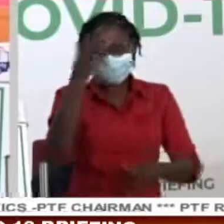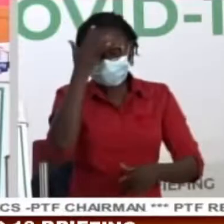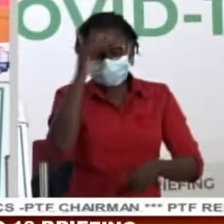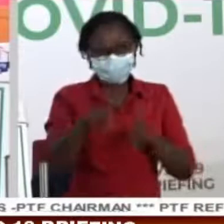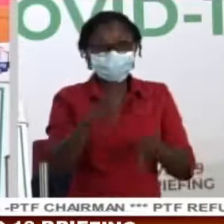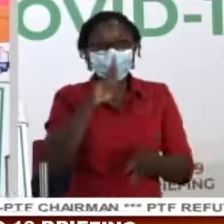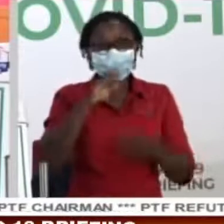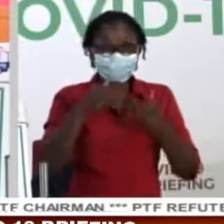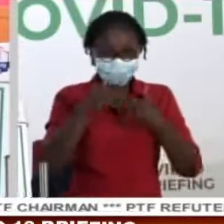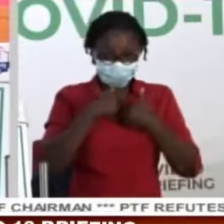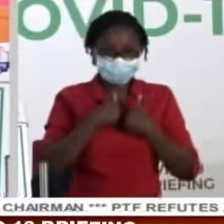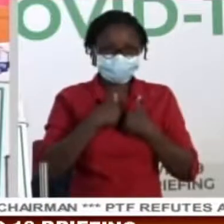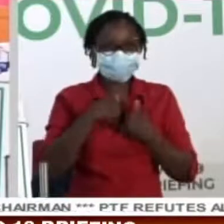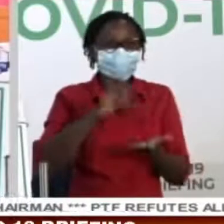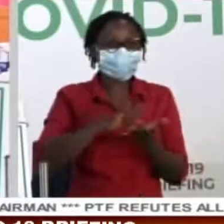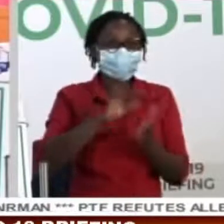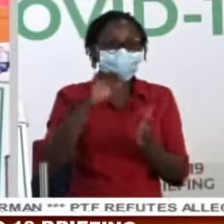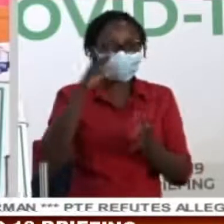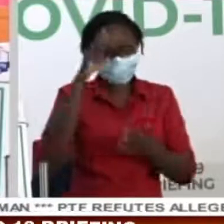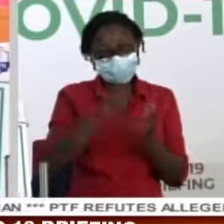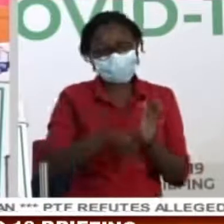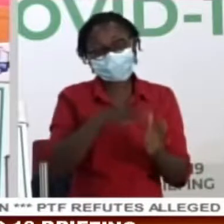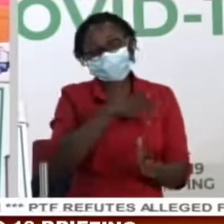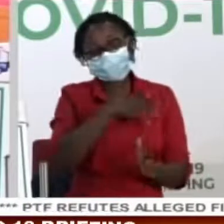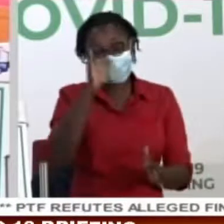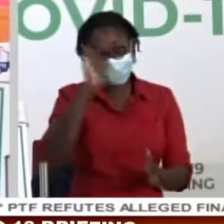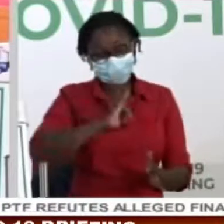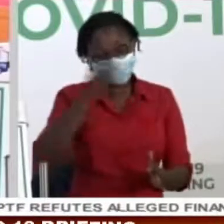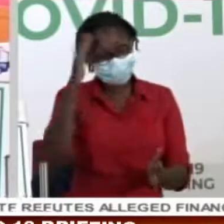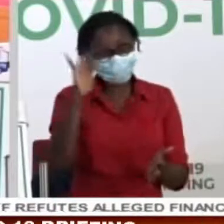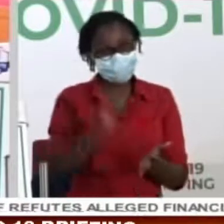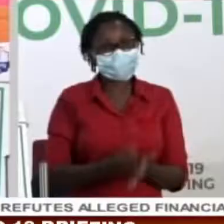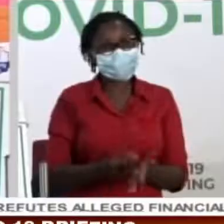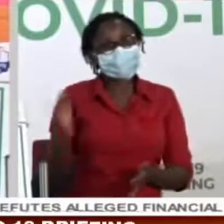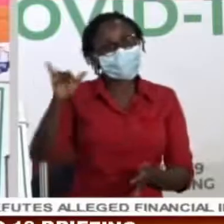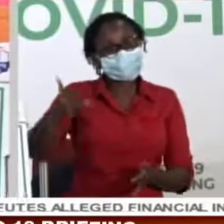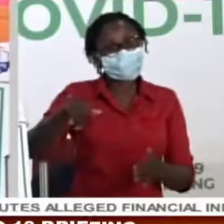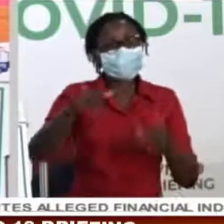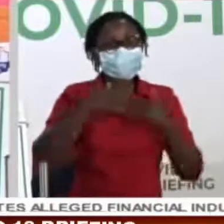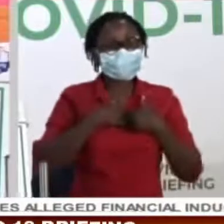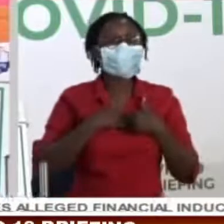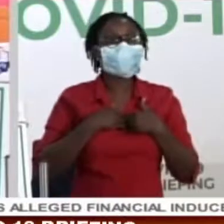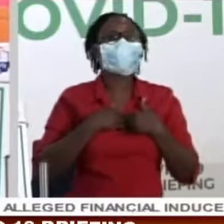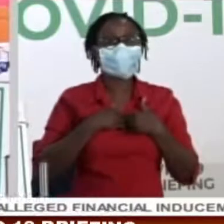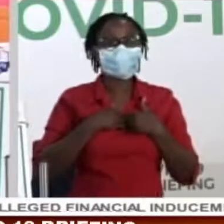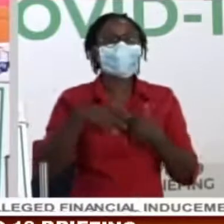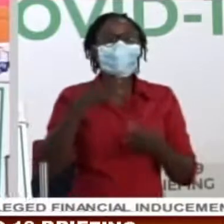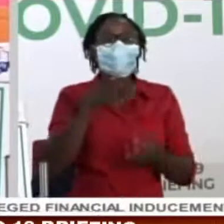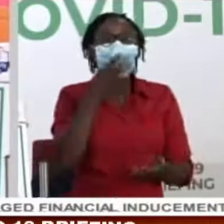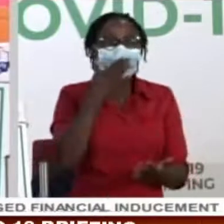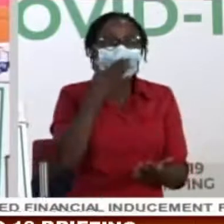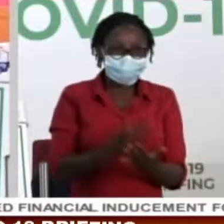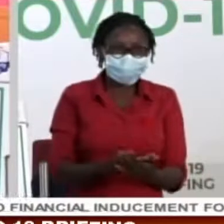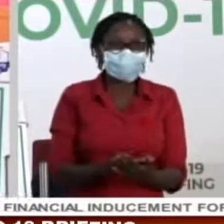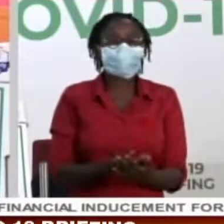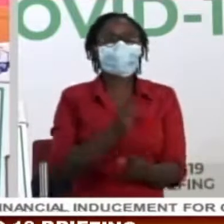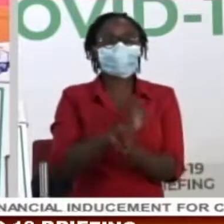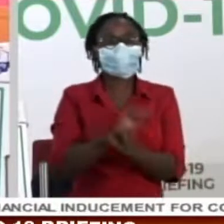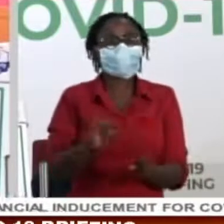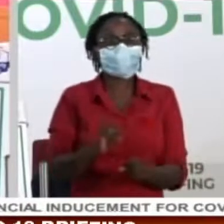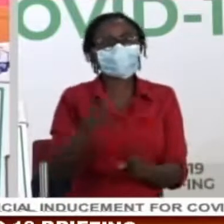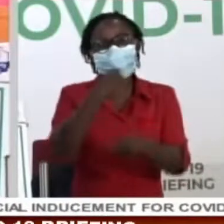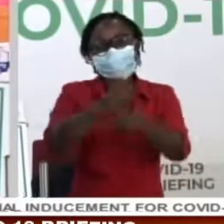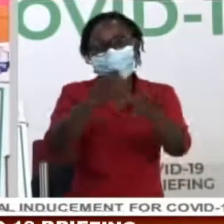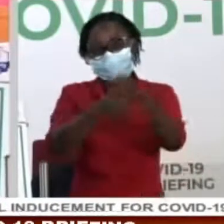note that the center is functioning very smoothly. I have directed that it be upgraded to a comprehensive level